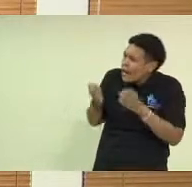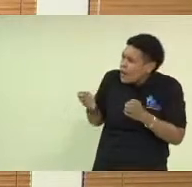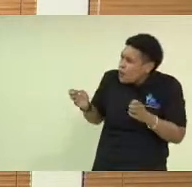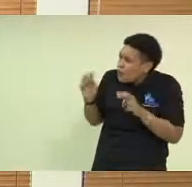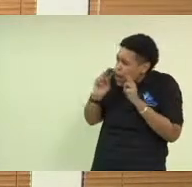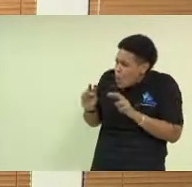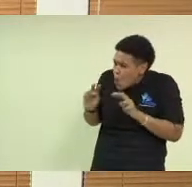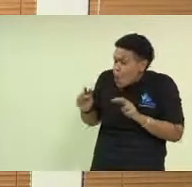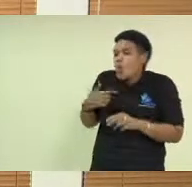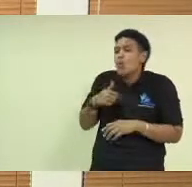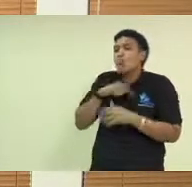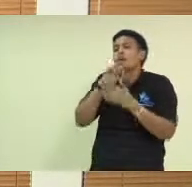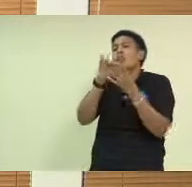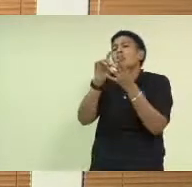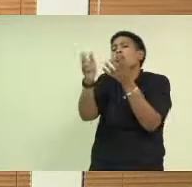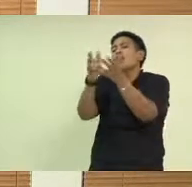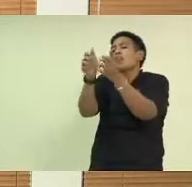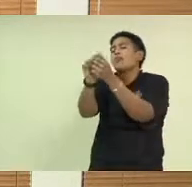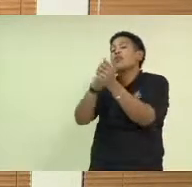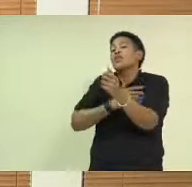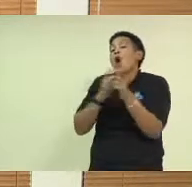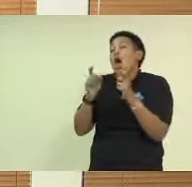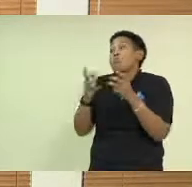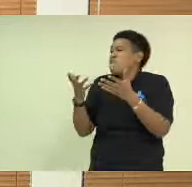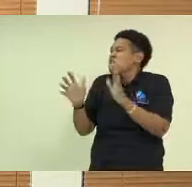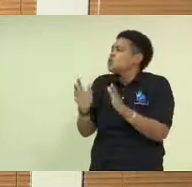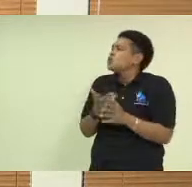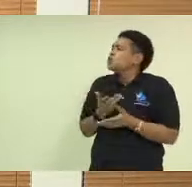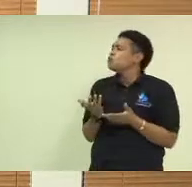already spoken to our administrator and have our